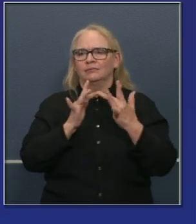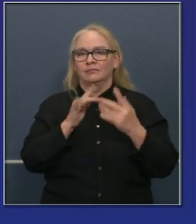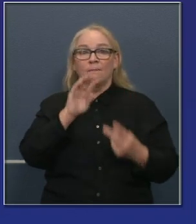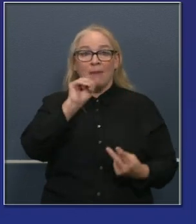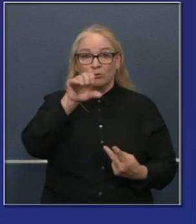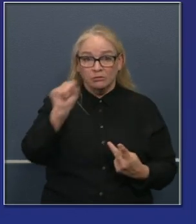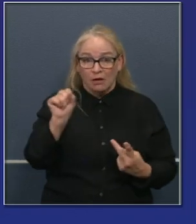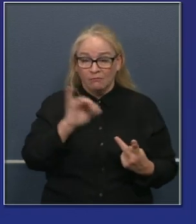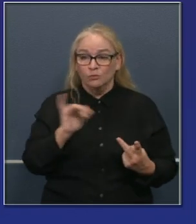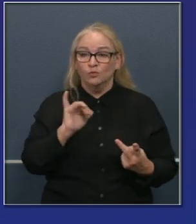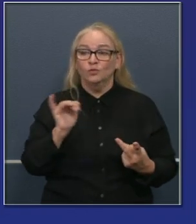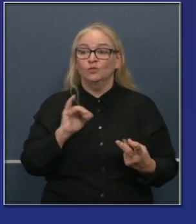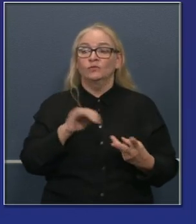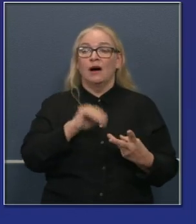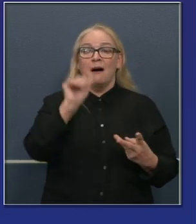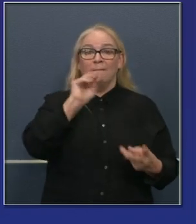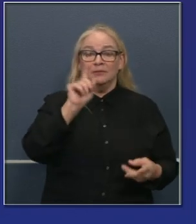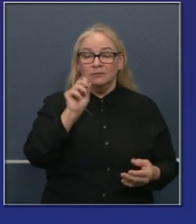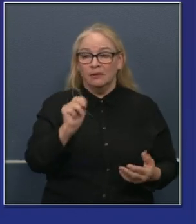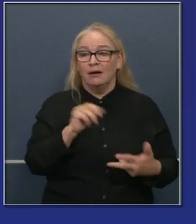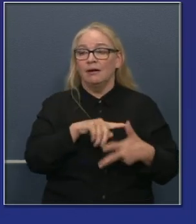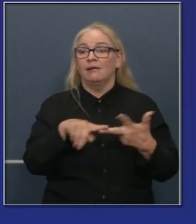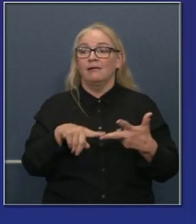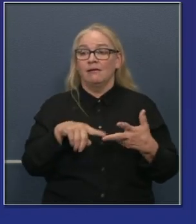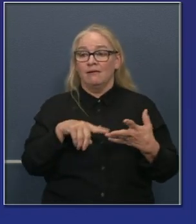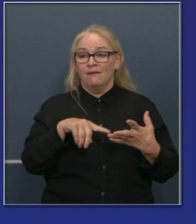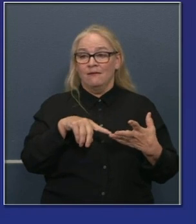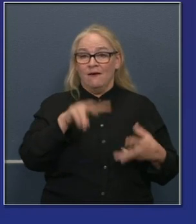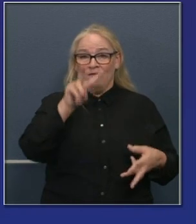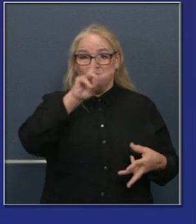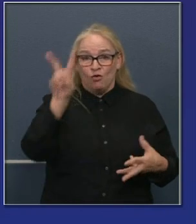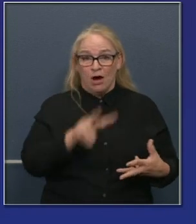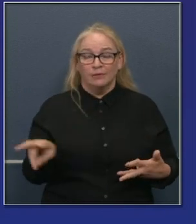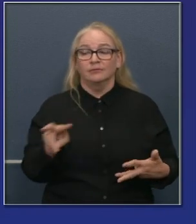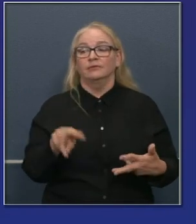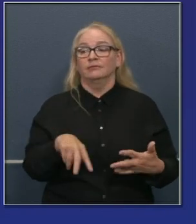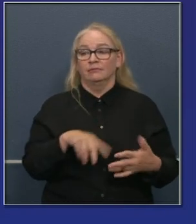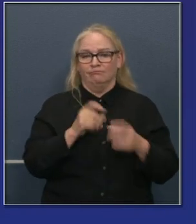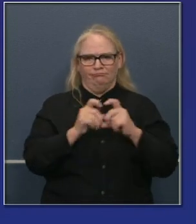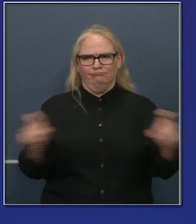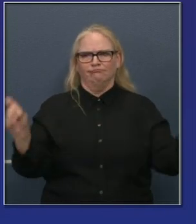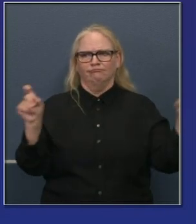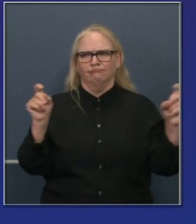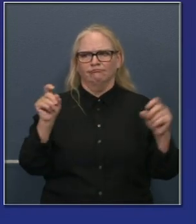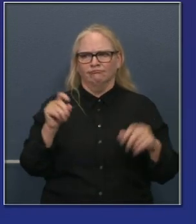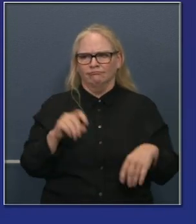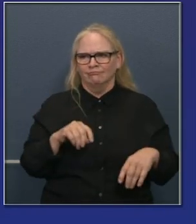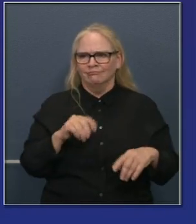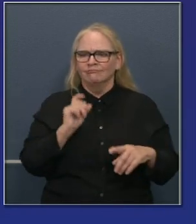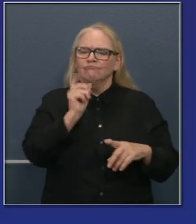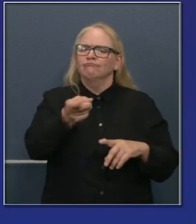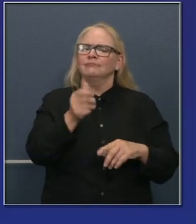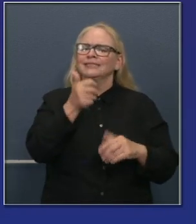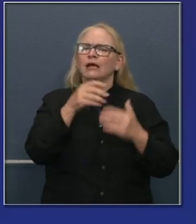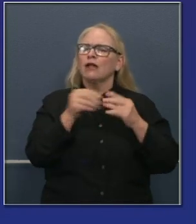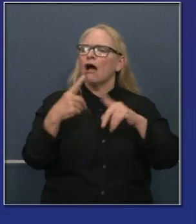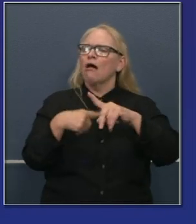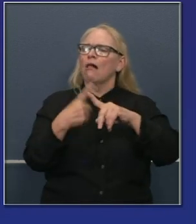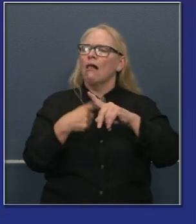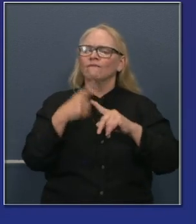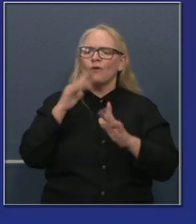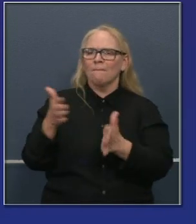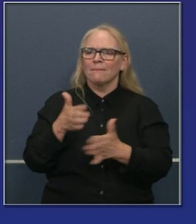Verizon came in providing $10 a month per household plans. A lot of people still can't afford that, but it's a cohort